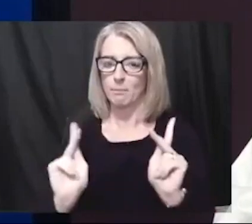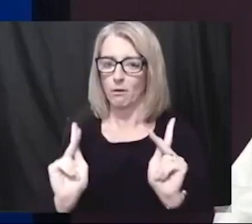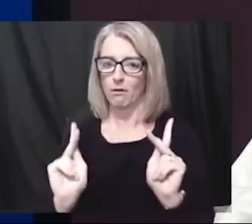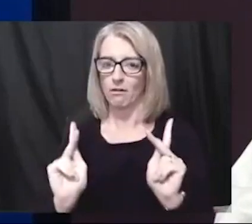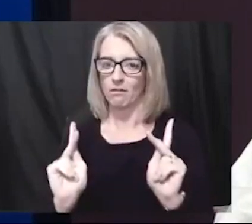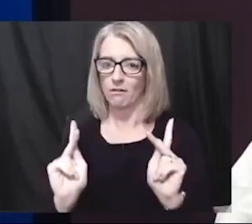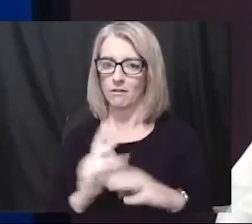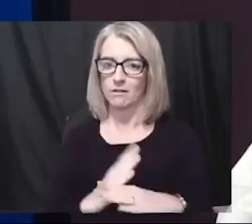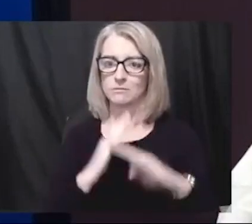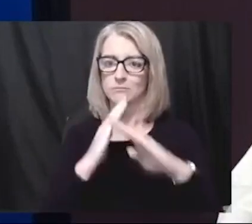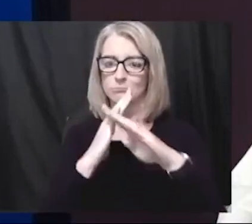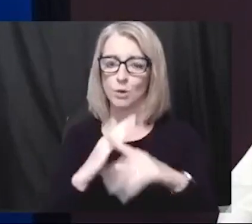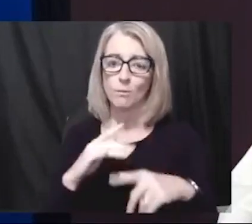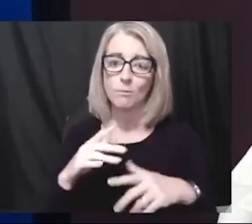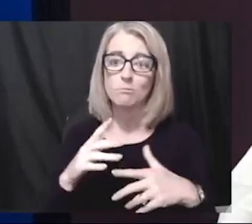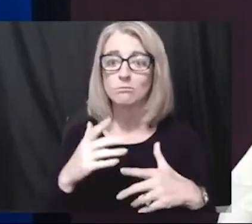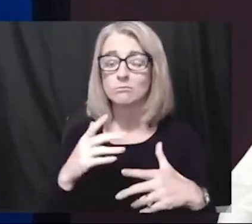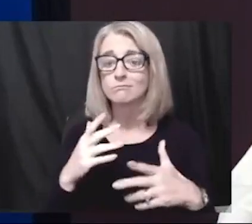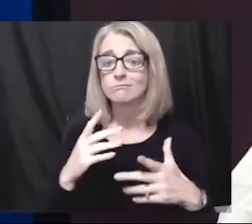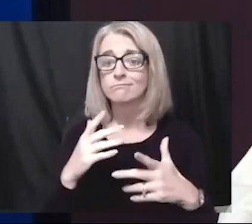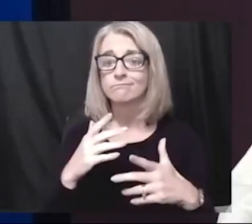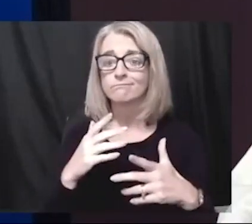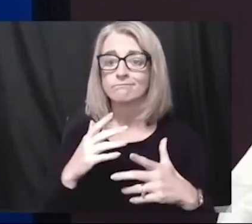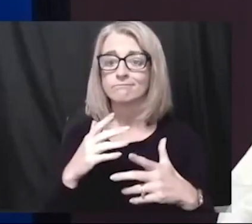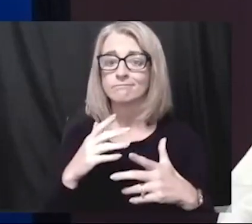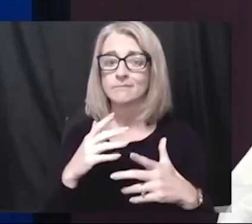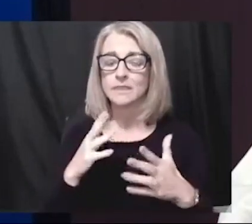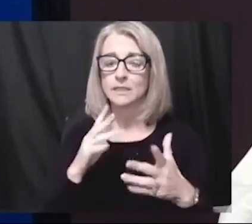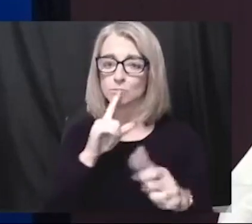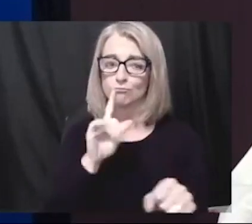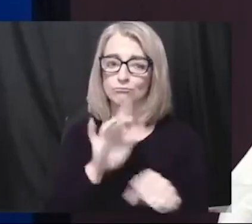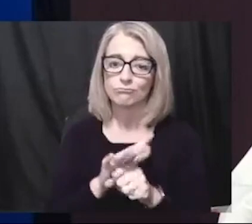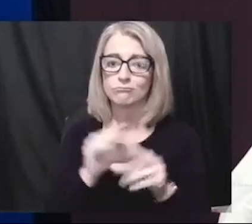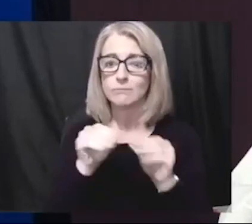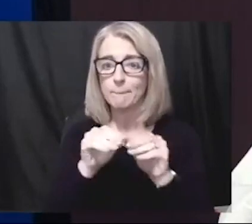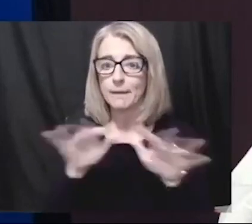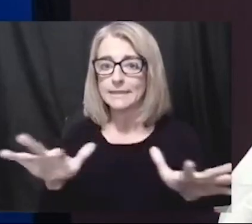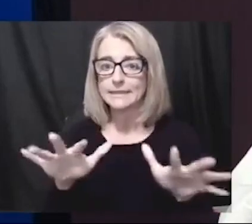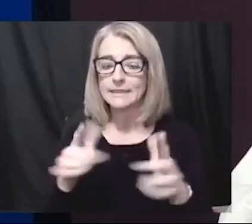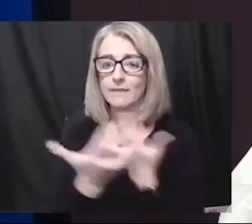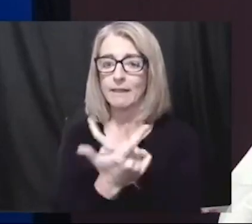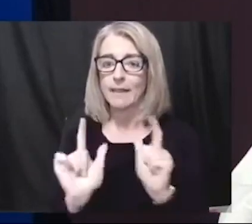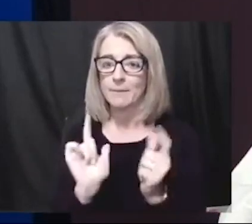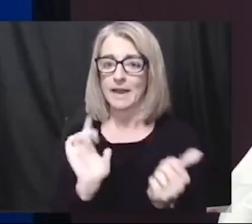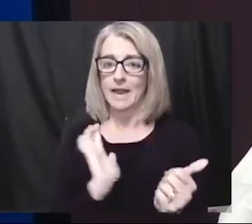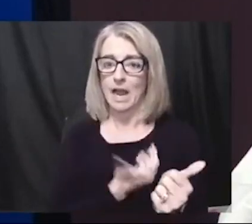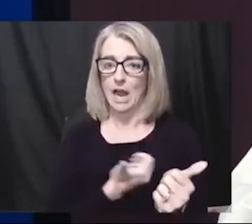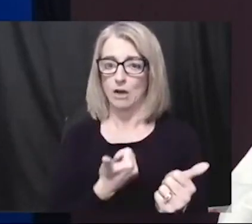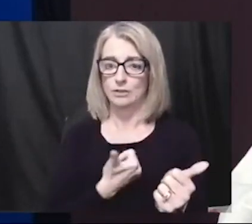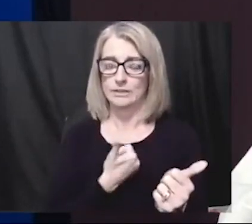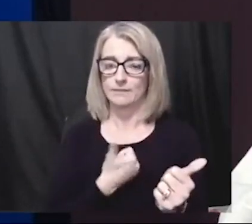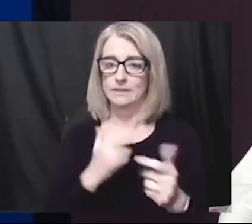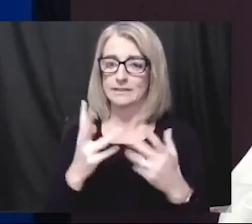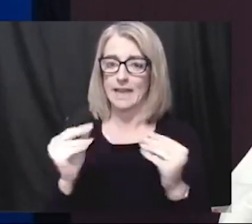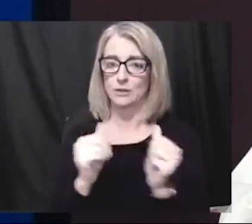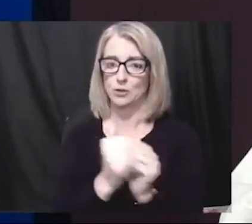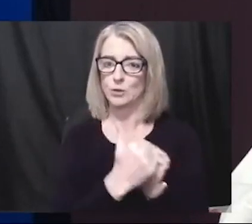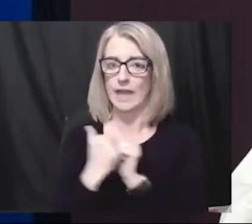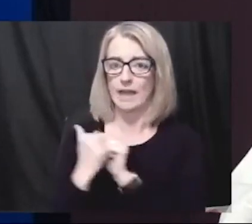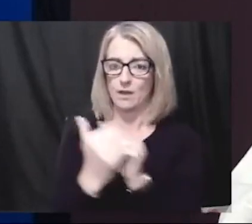general welfare, ensure domestic tranquility, secure the blessings of liberty in ourselves and our posterity. Together we ordain and establish